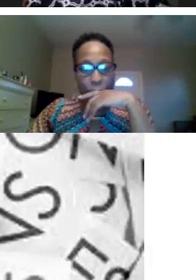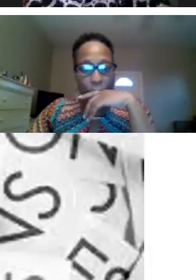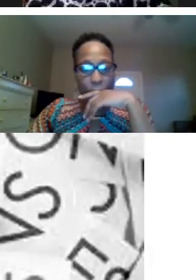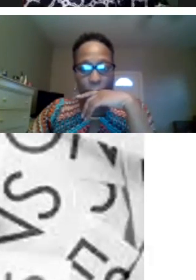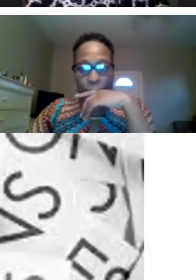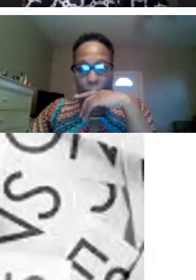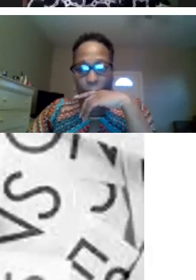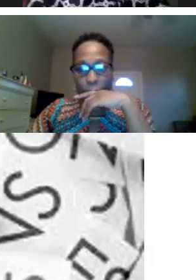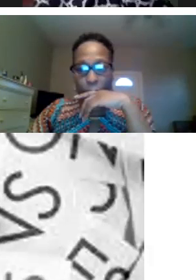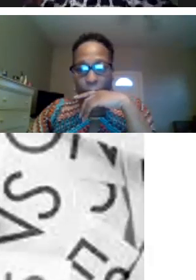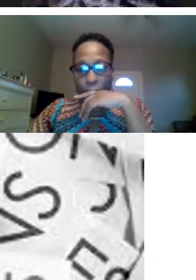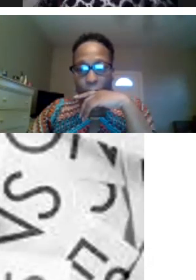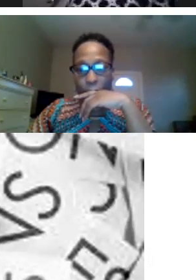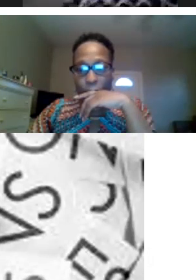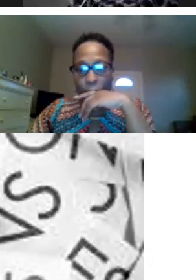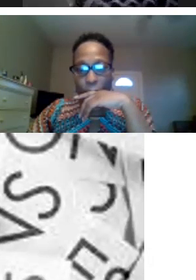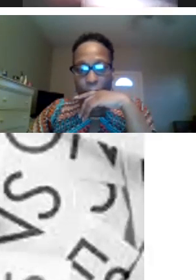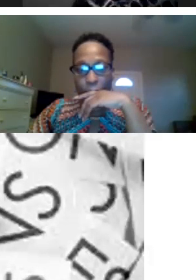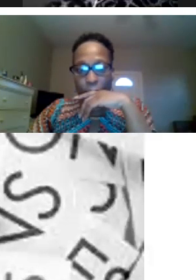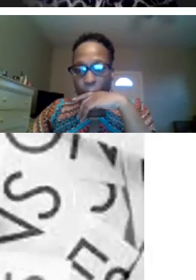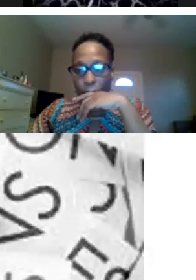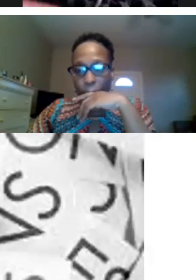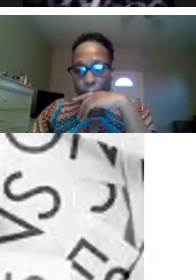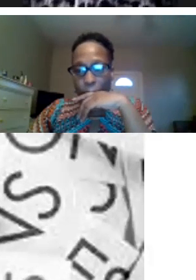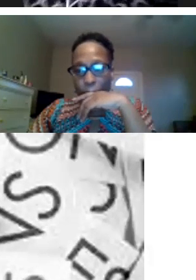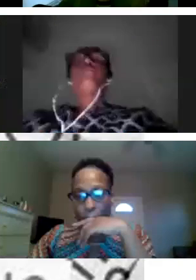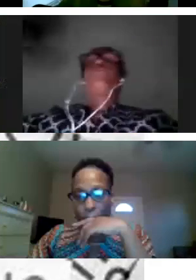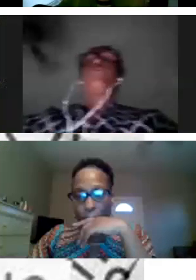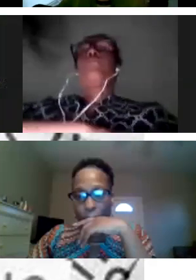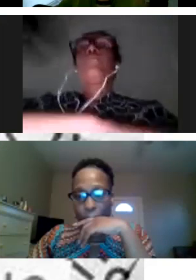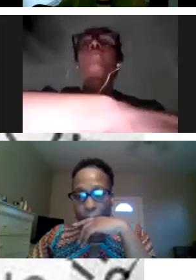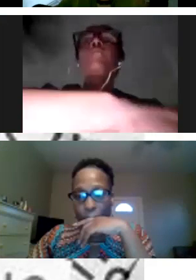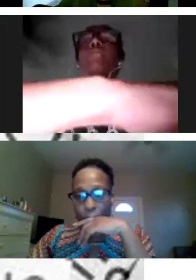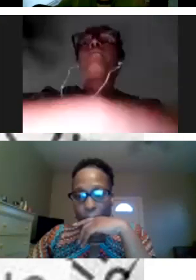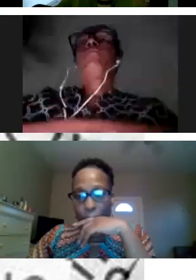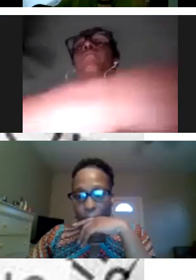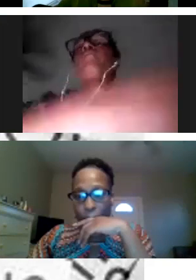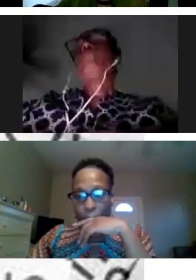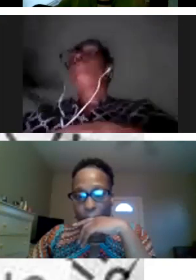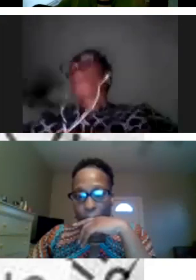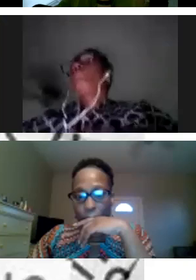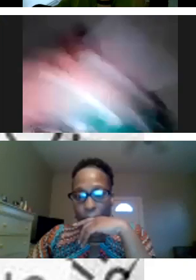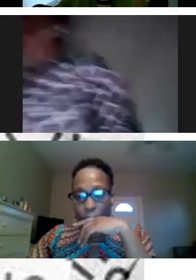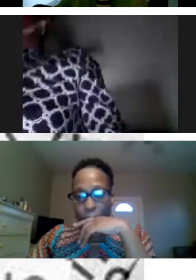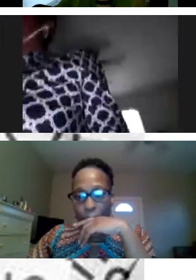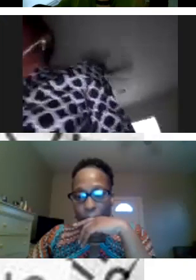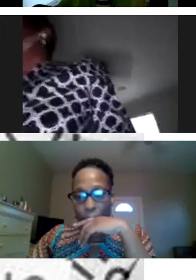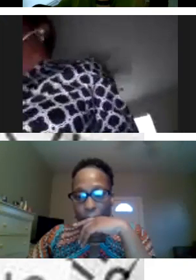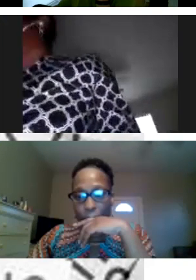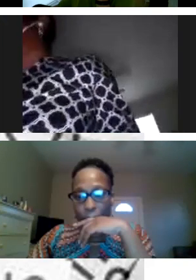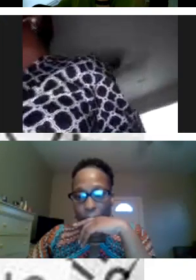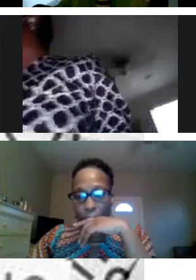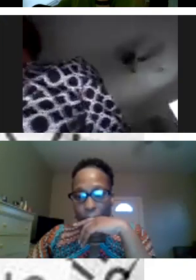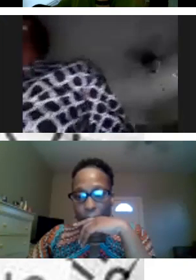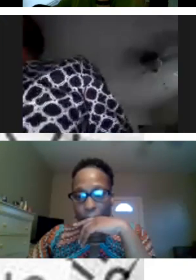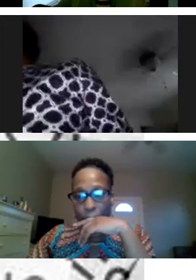I also went to go to Michael Bloomberg, but he pulled out of the race an hour before he was supposed to come and speak